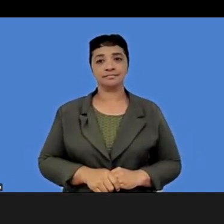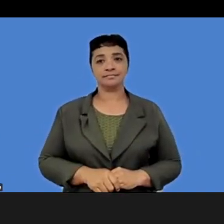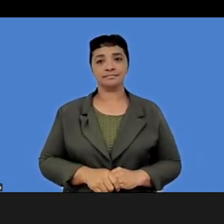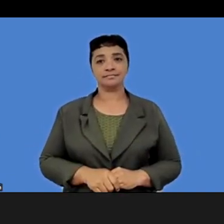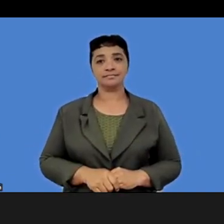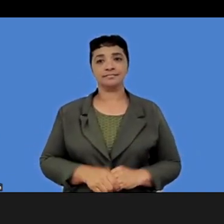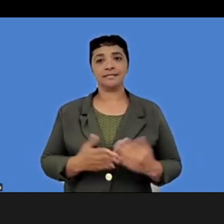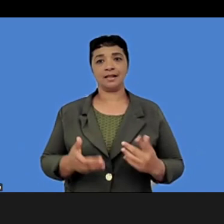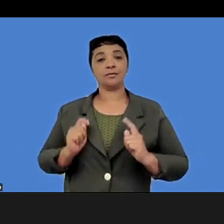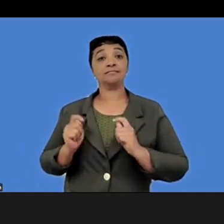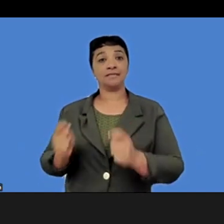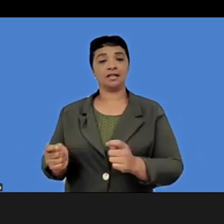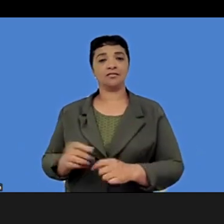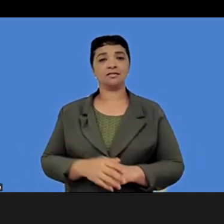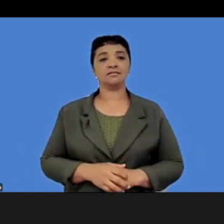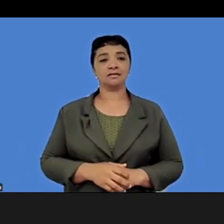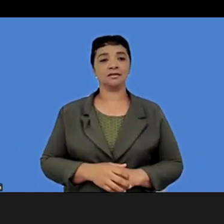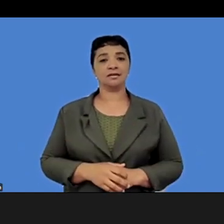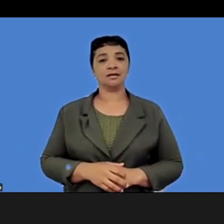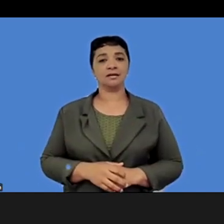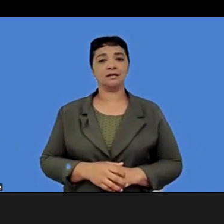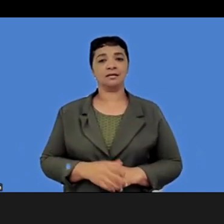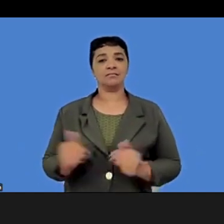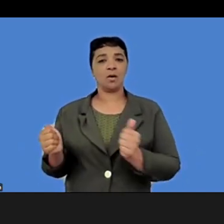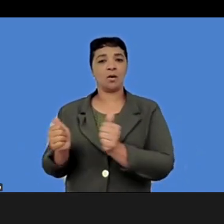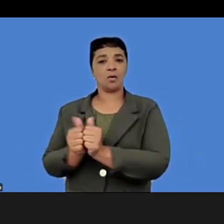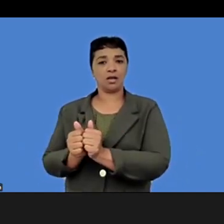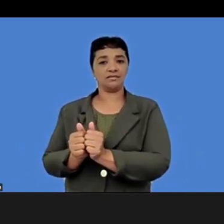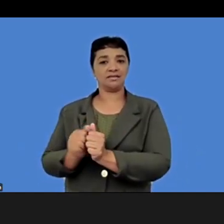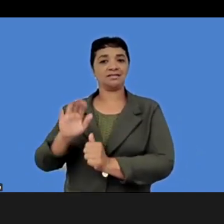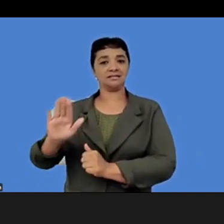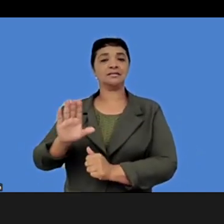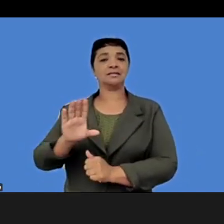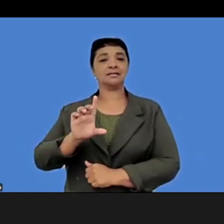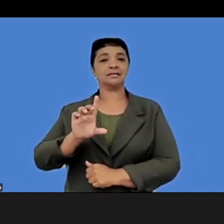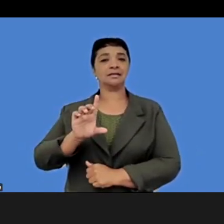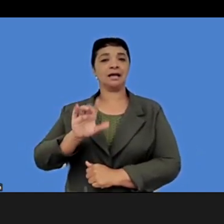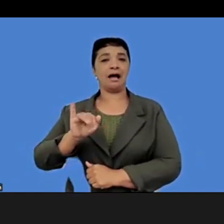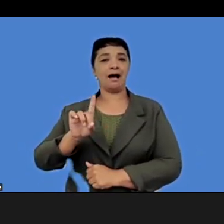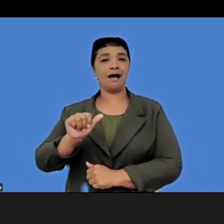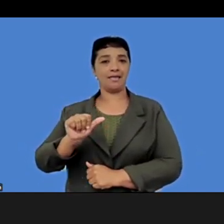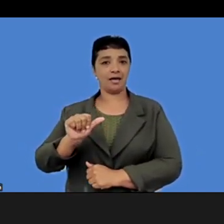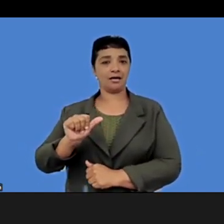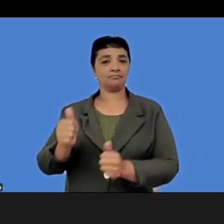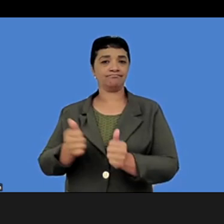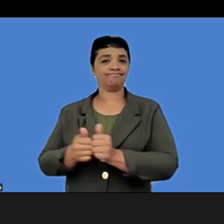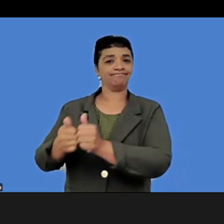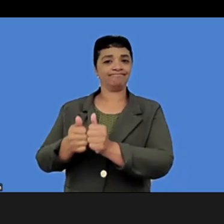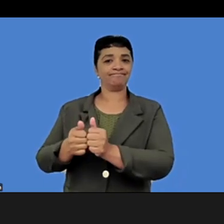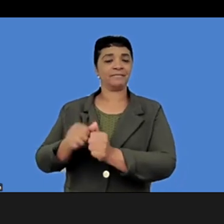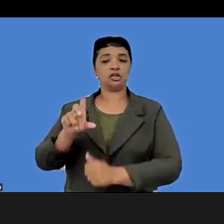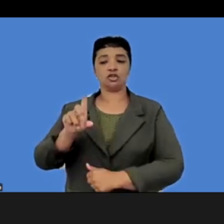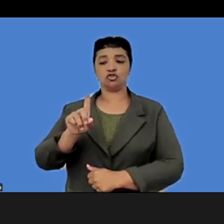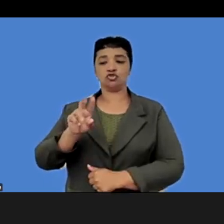my colleague, Dragana Sedic Milovanovic from Disability Rights International, who will be moderating